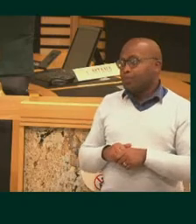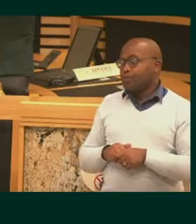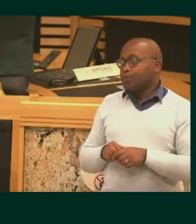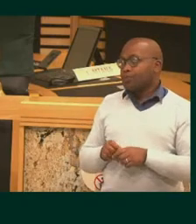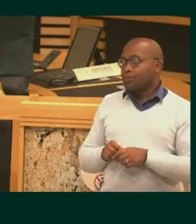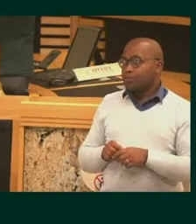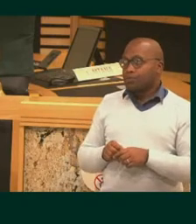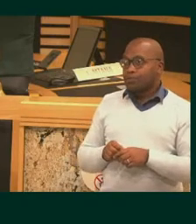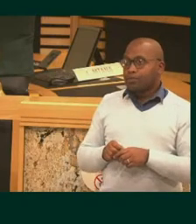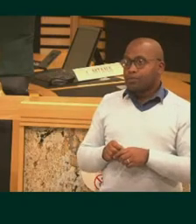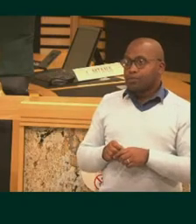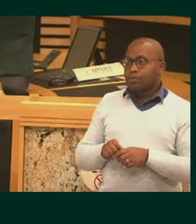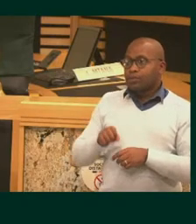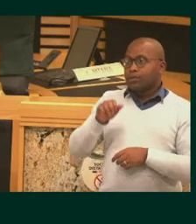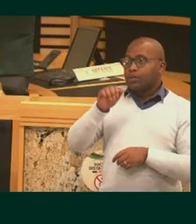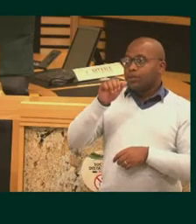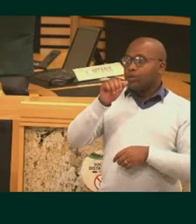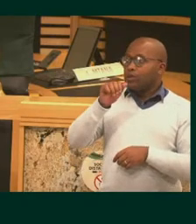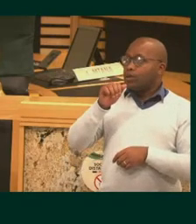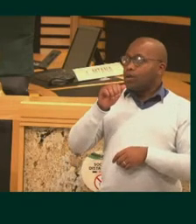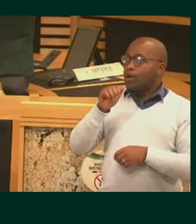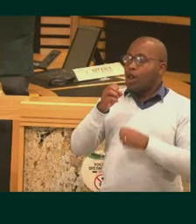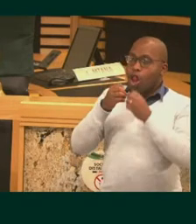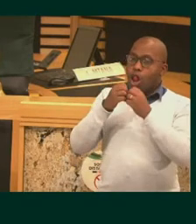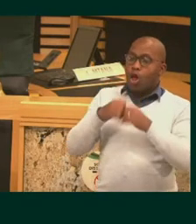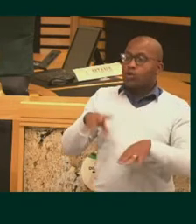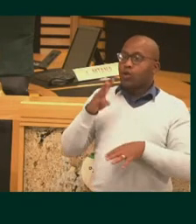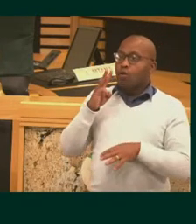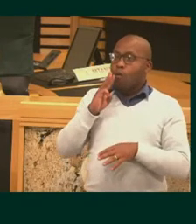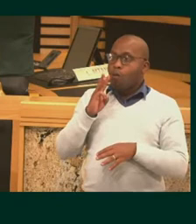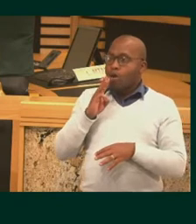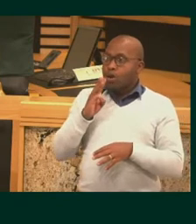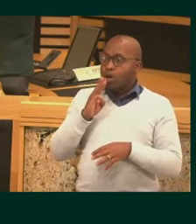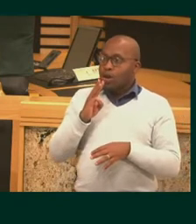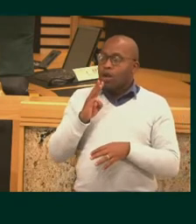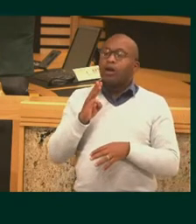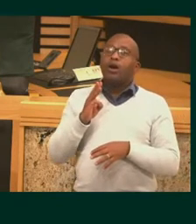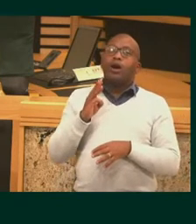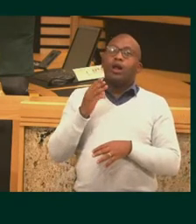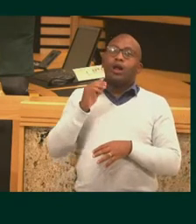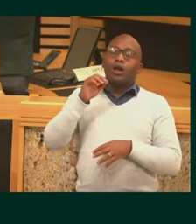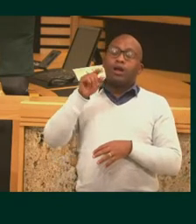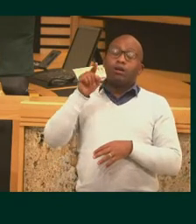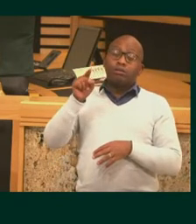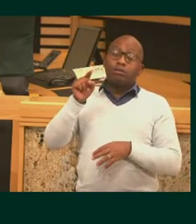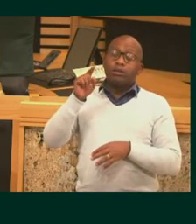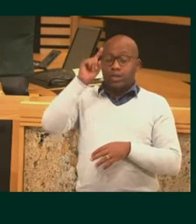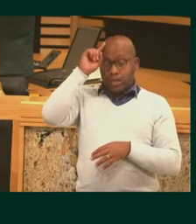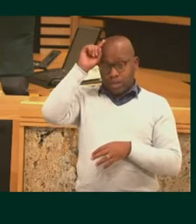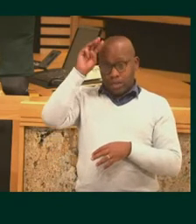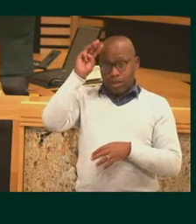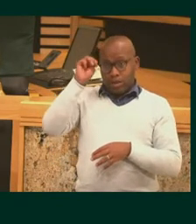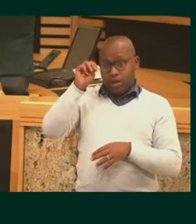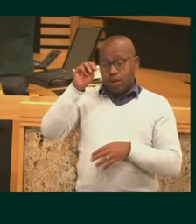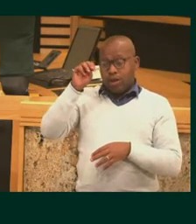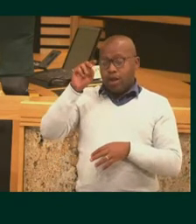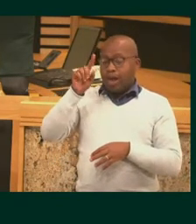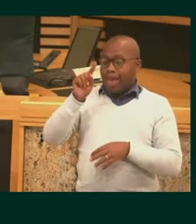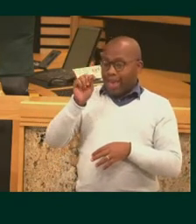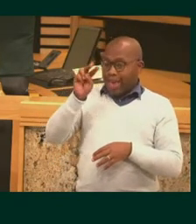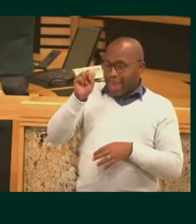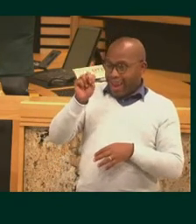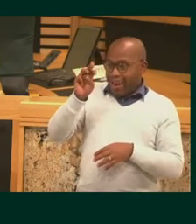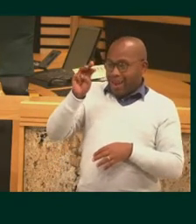of water the loss of water in Nelson Mandela surpasses the national